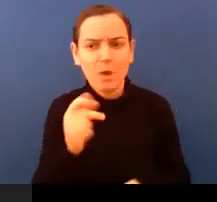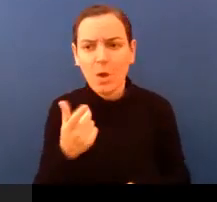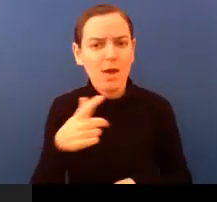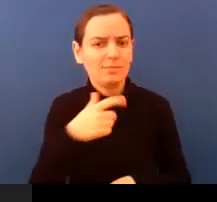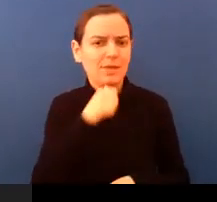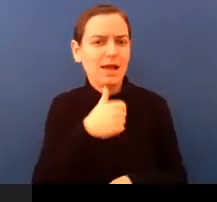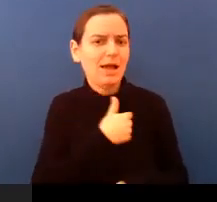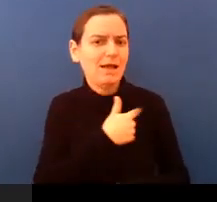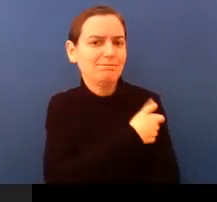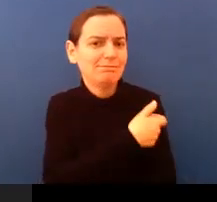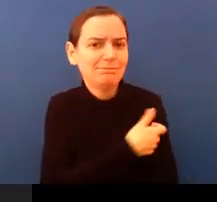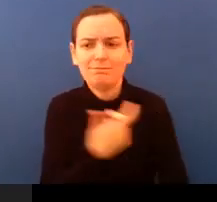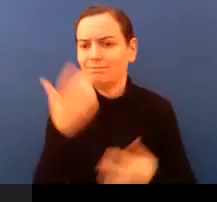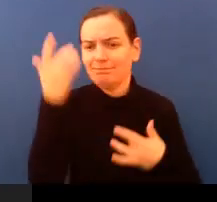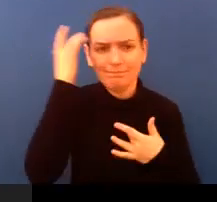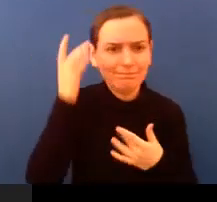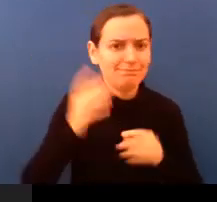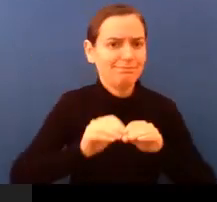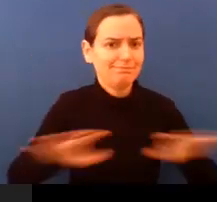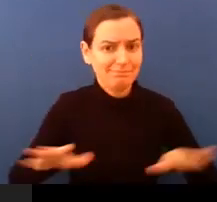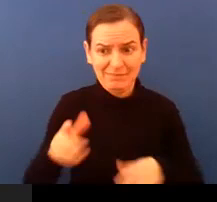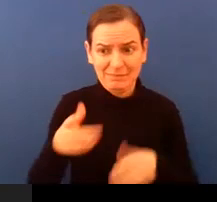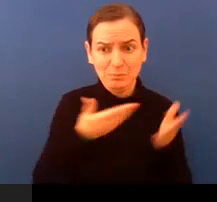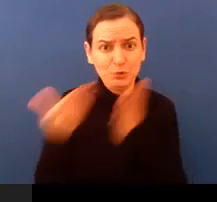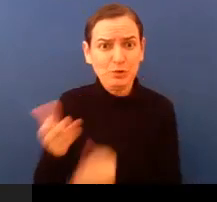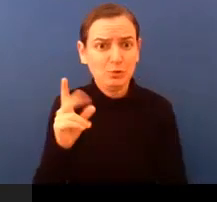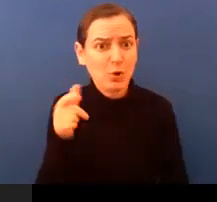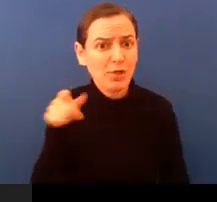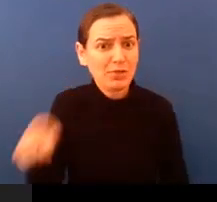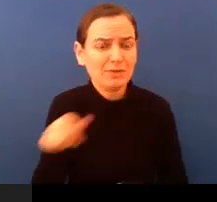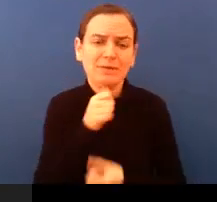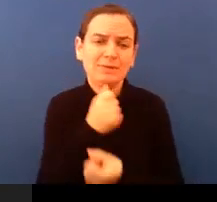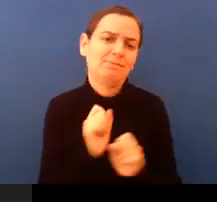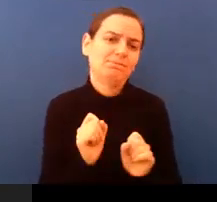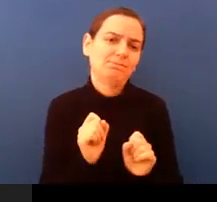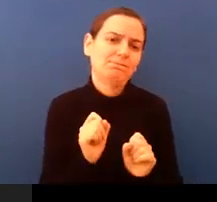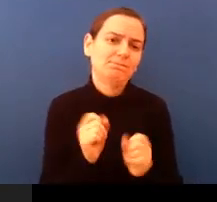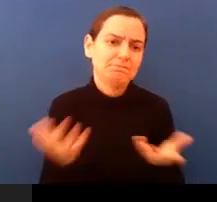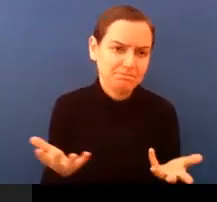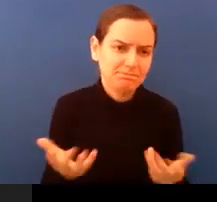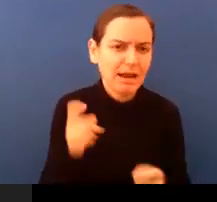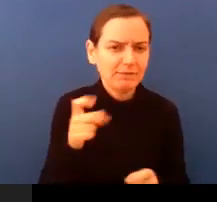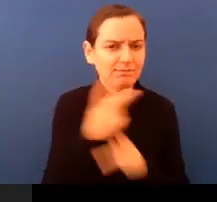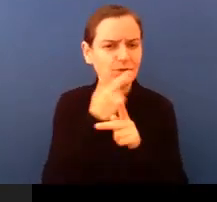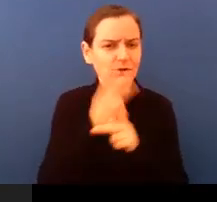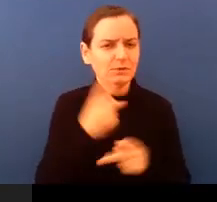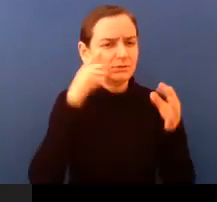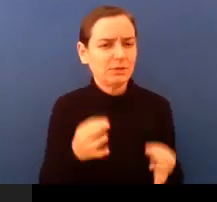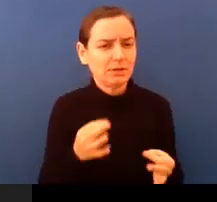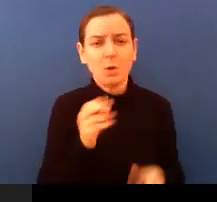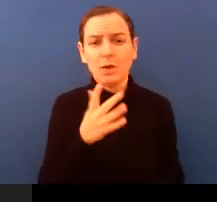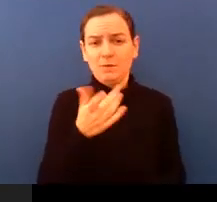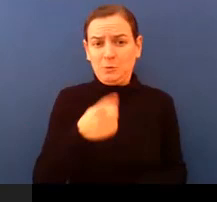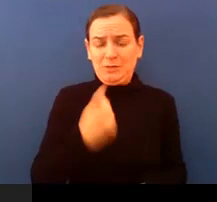long trips. Fireworks can really traumatize dogs in general.